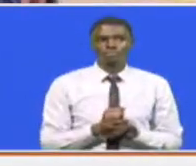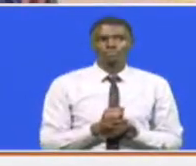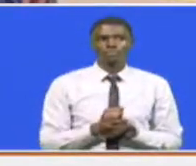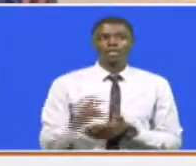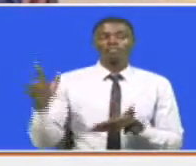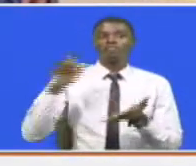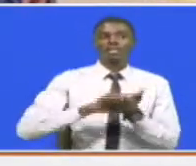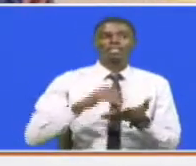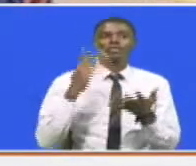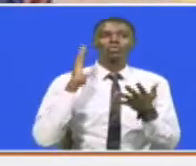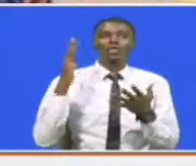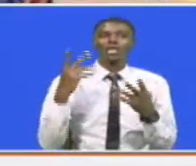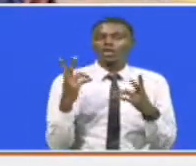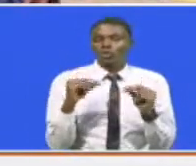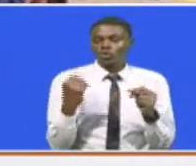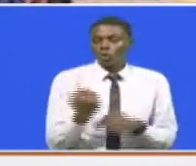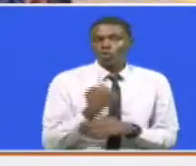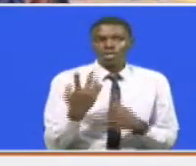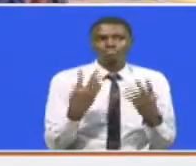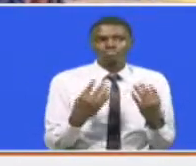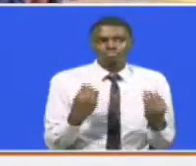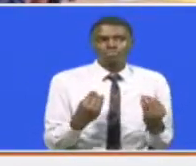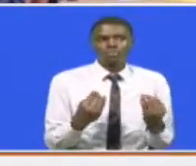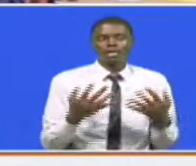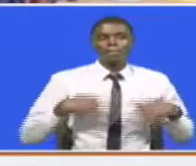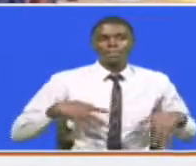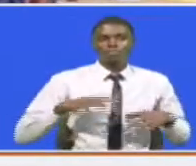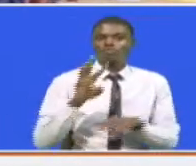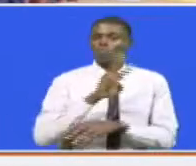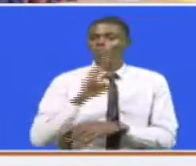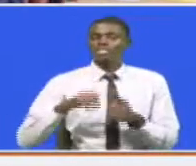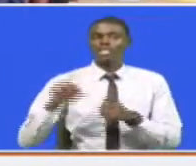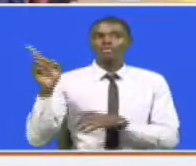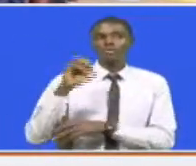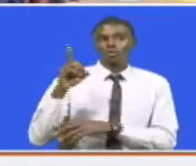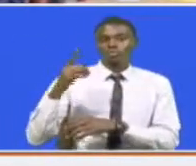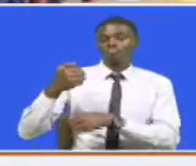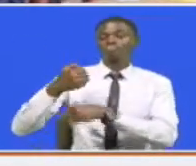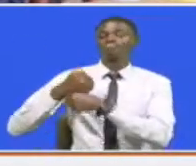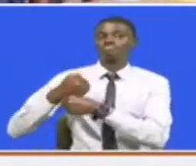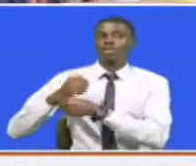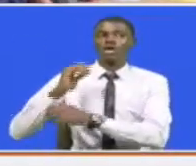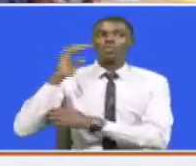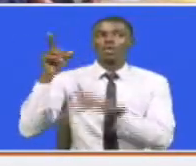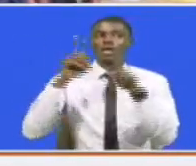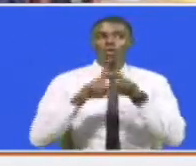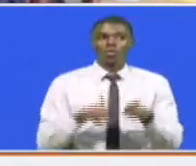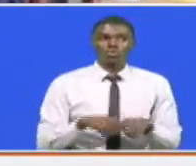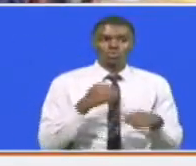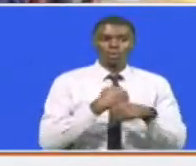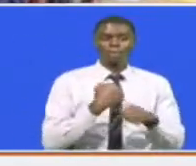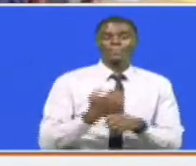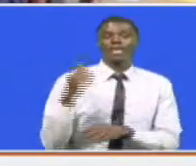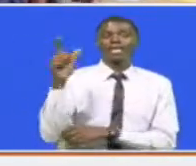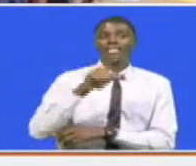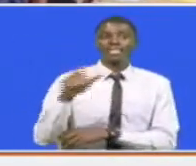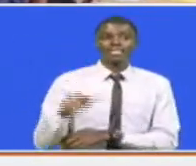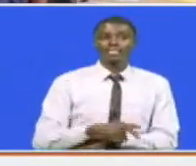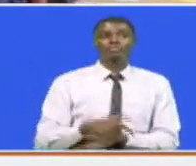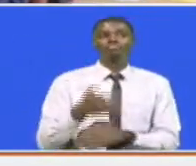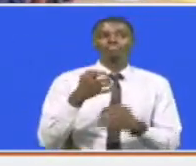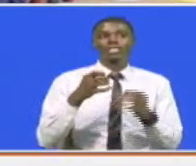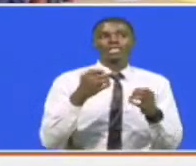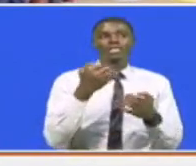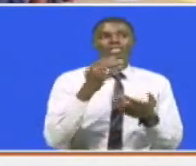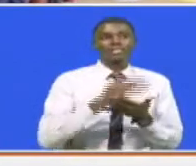not only ease transport of people from Western to Nairobi, but according to stakeholders, it will also make the region's tourism sector